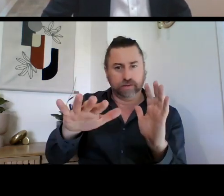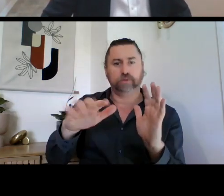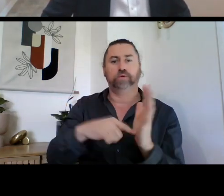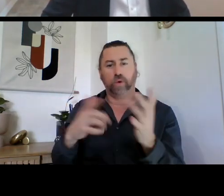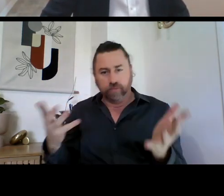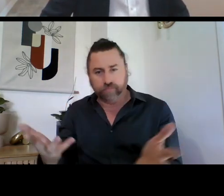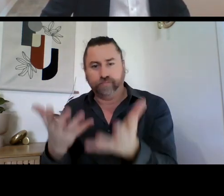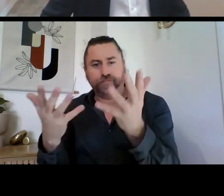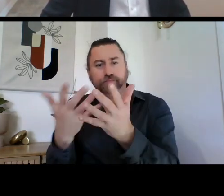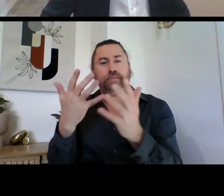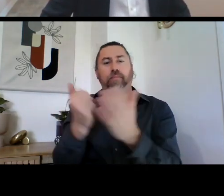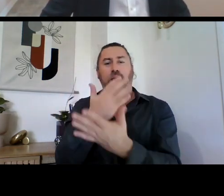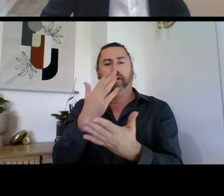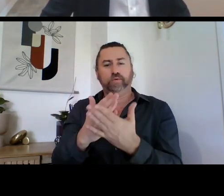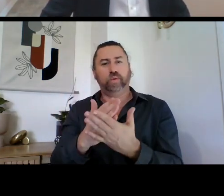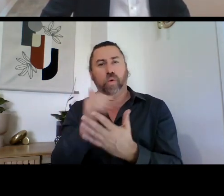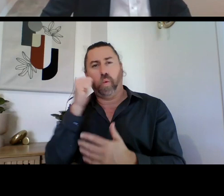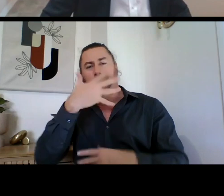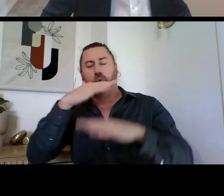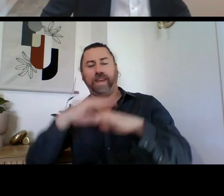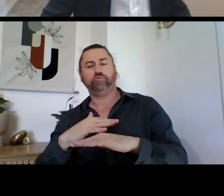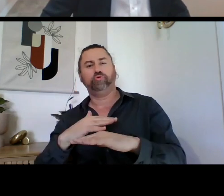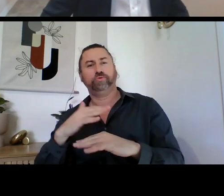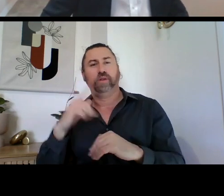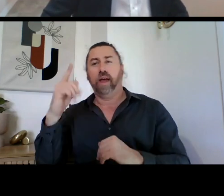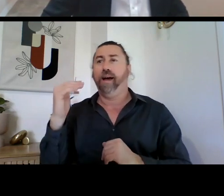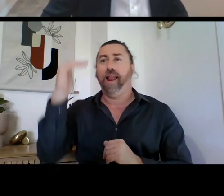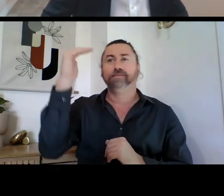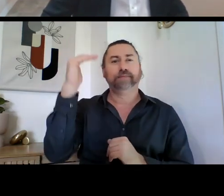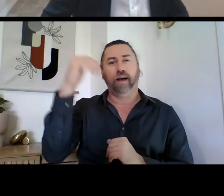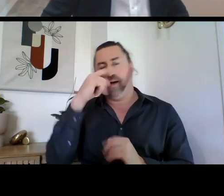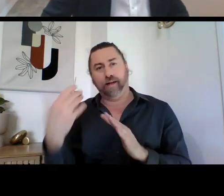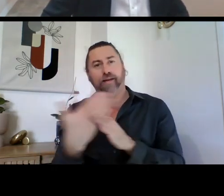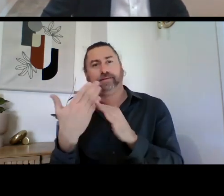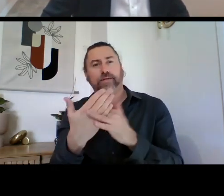boost the access to aged care by First Nations elders.